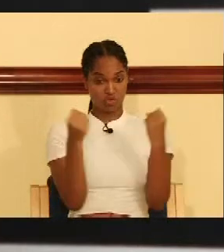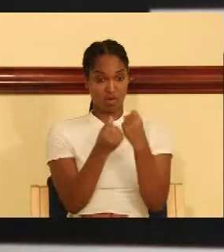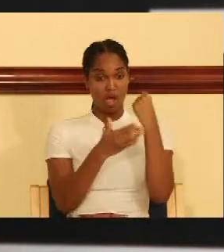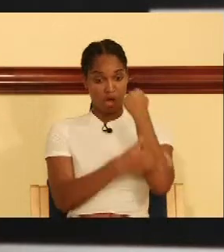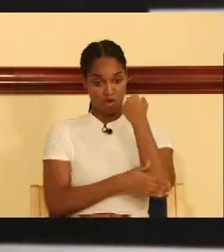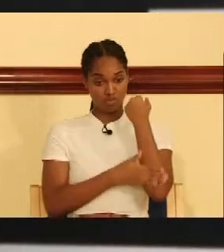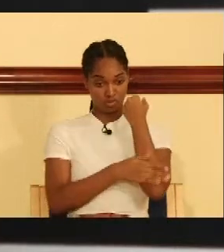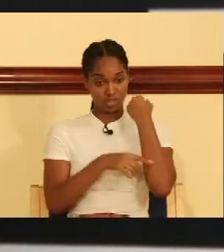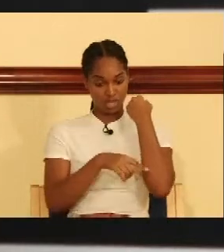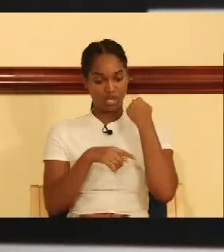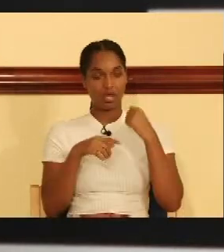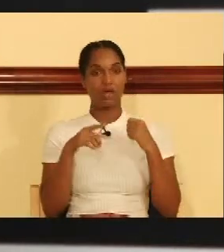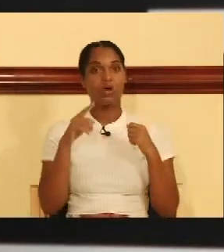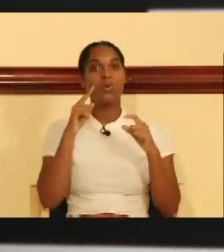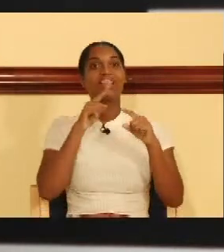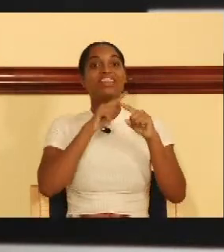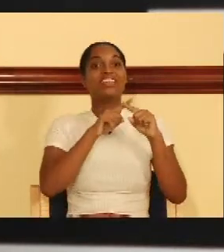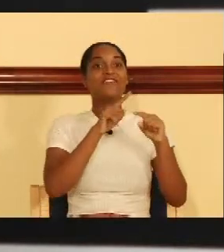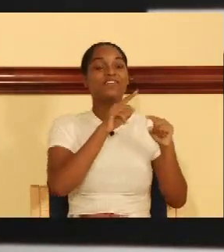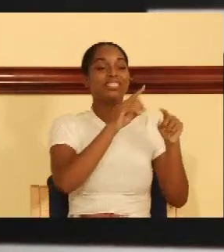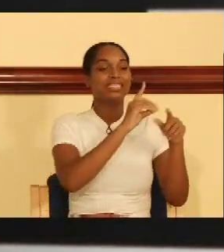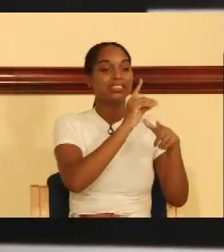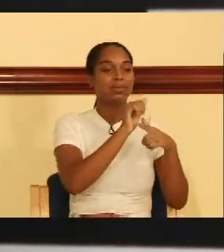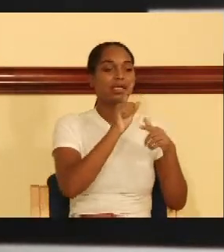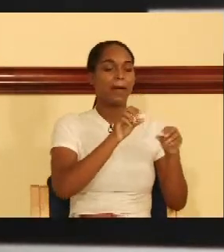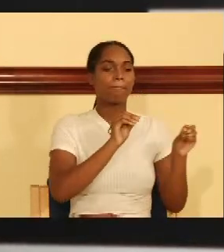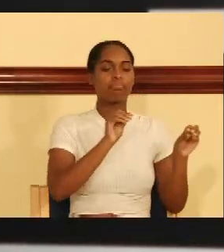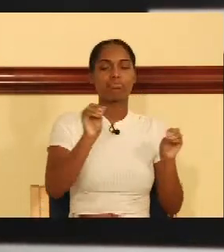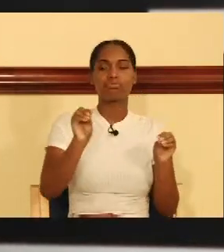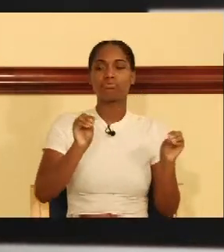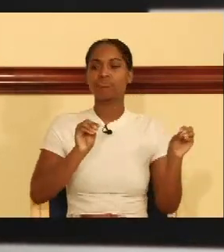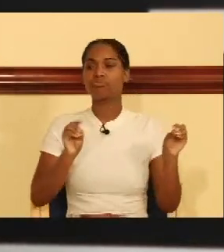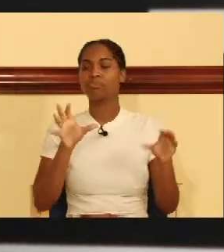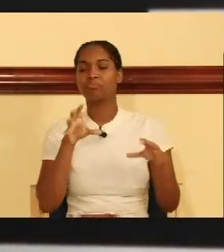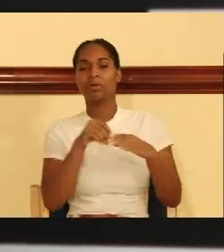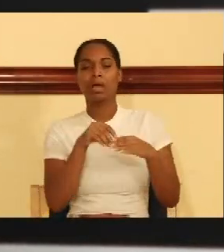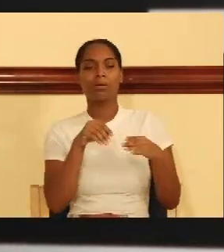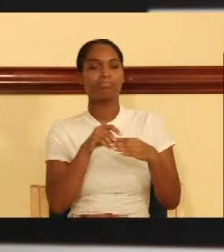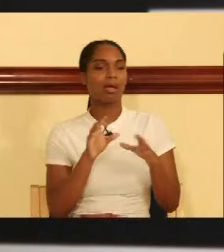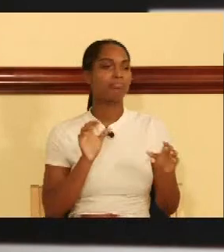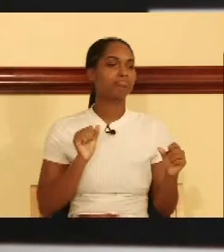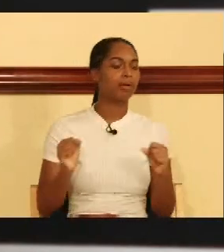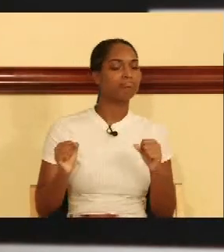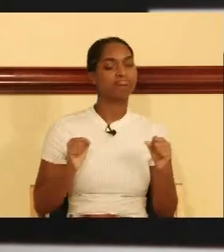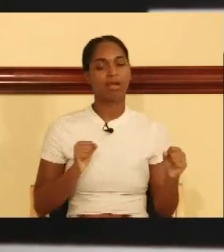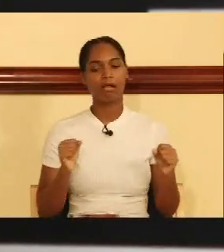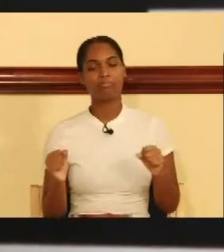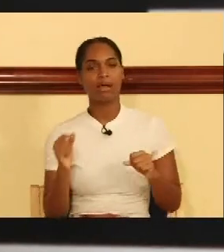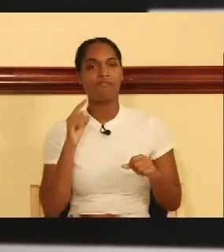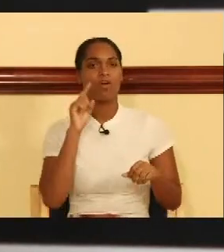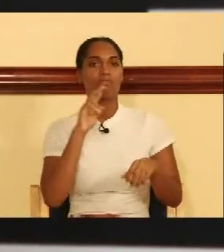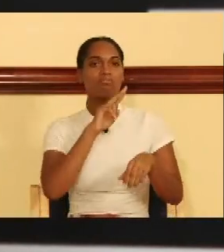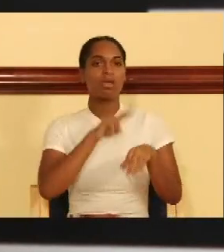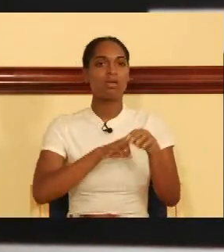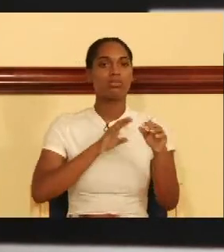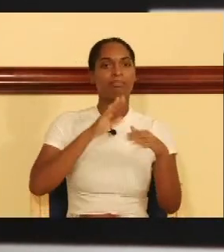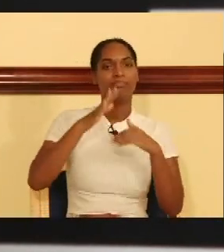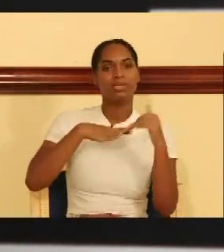with varying disabilities can move around, can participate in nation building, can